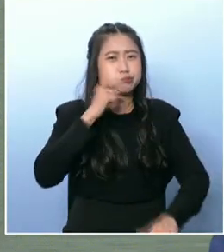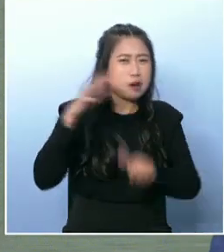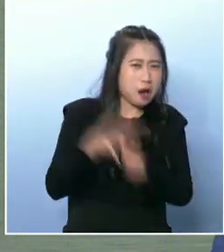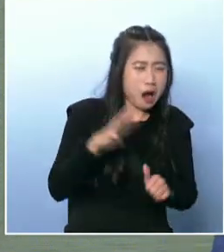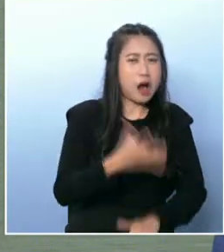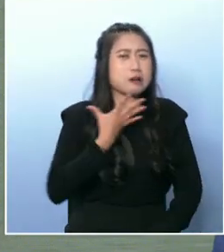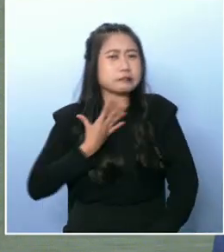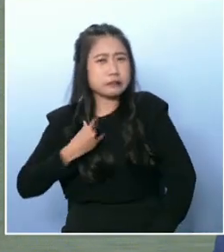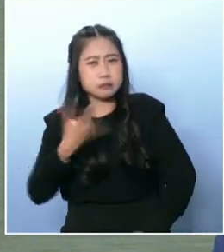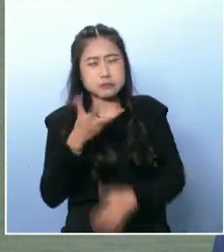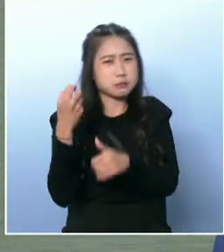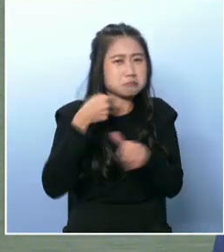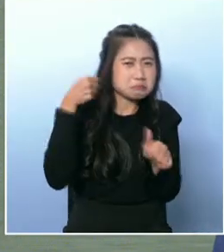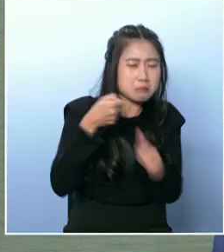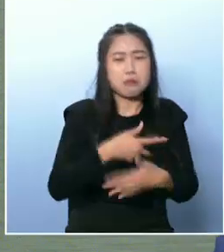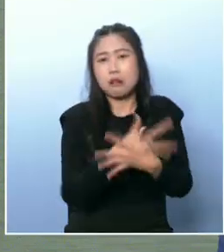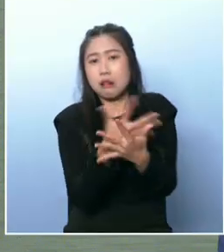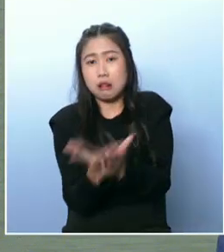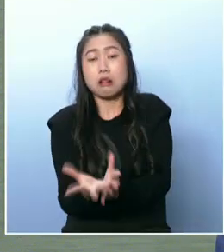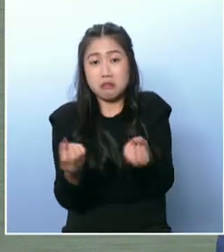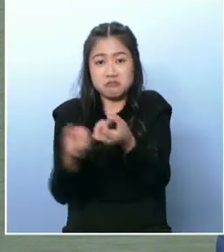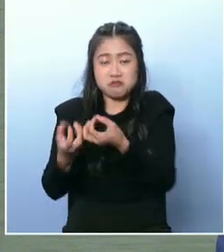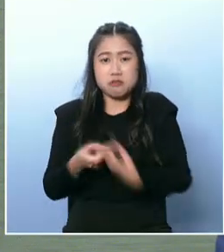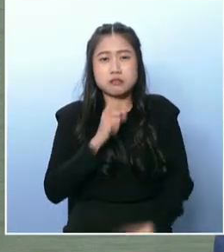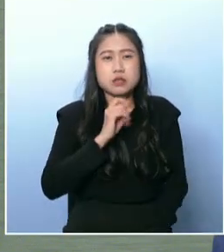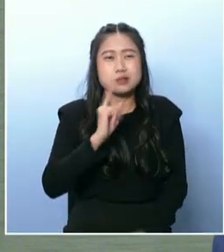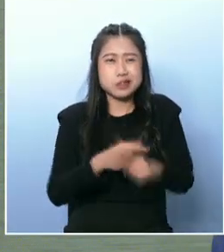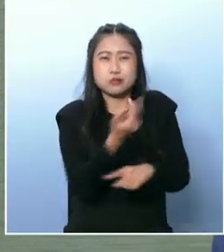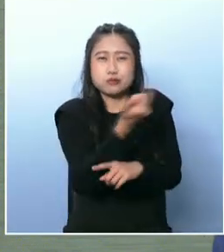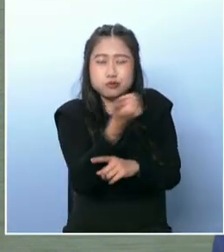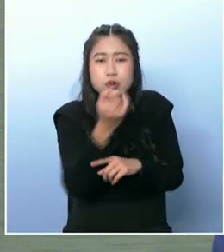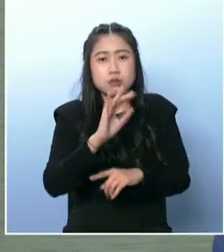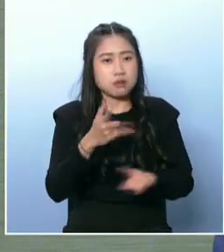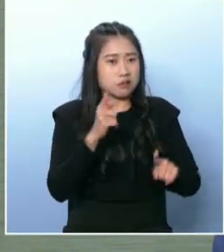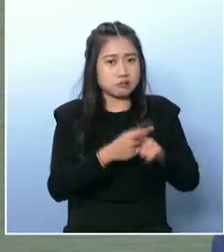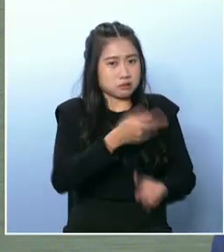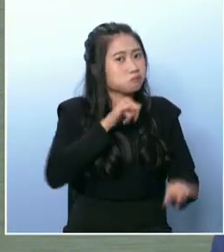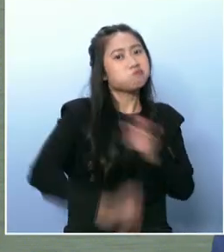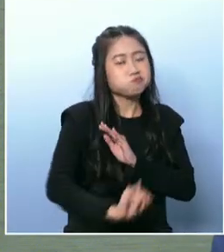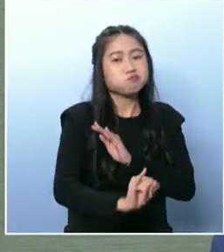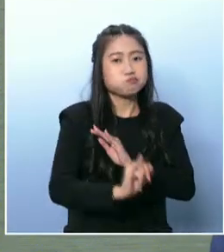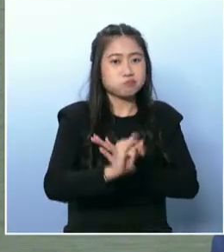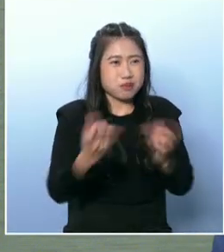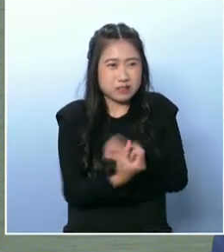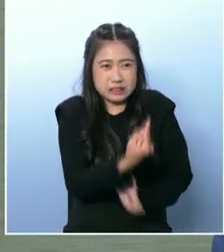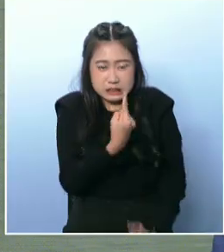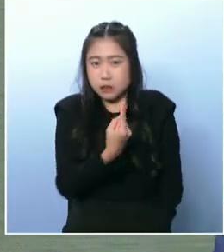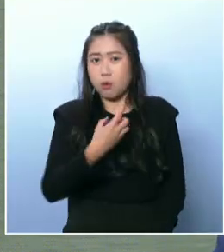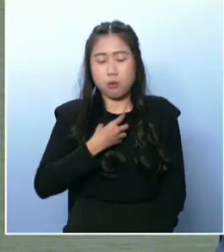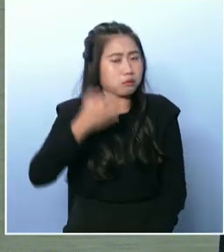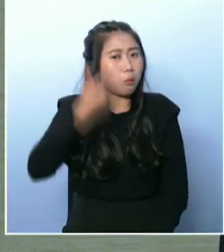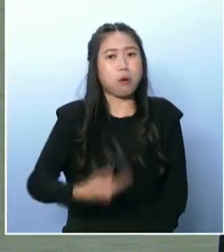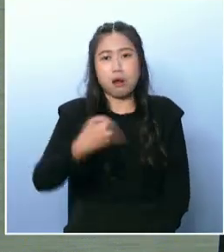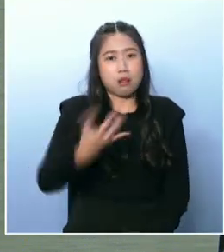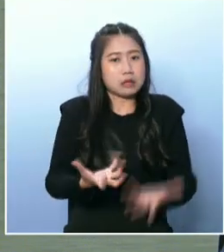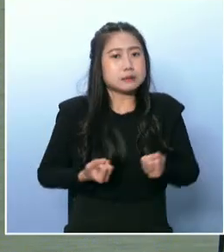seen abuse cases in residential care homes, even sexual abuse. Although there are very few